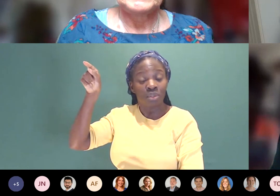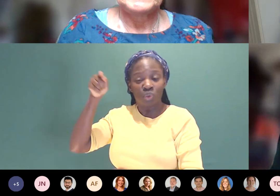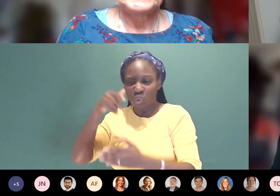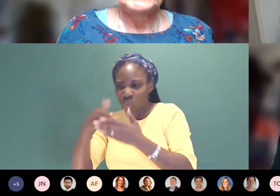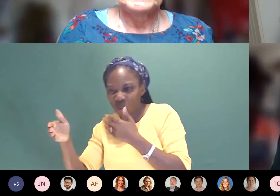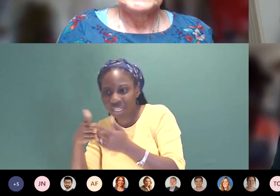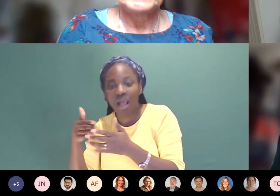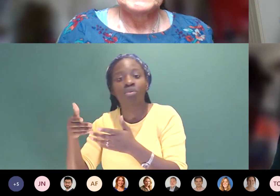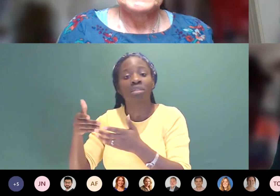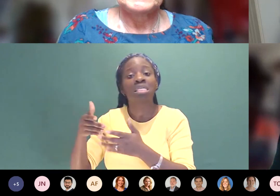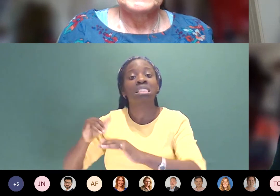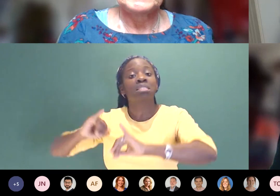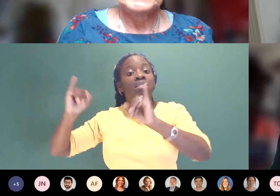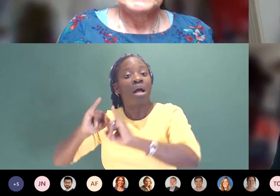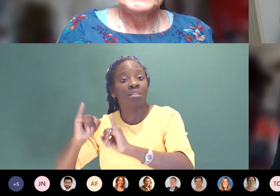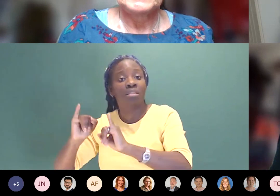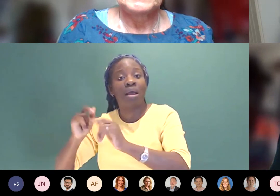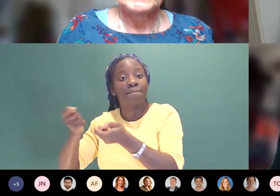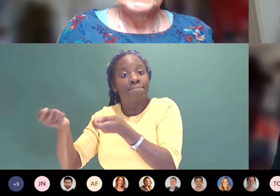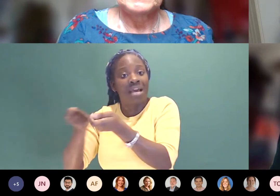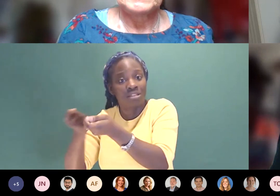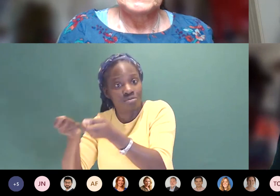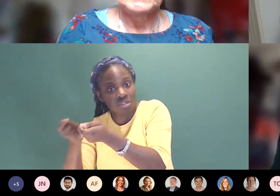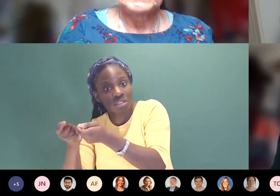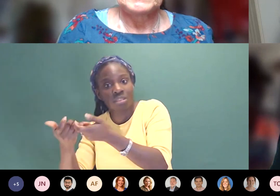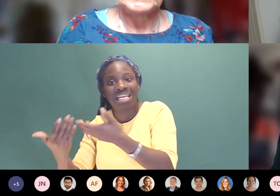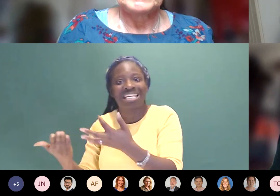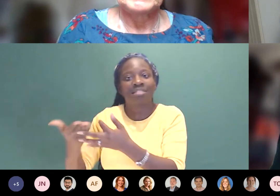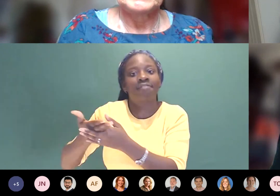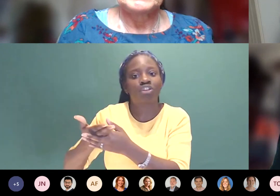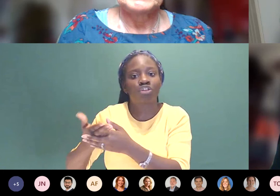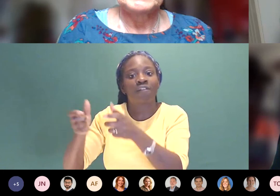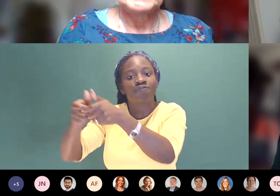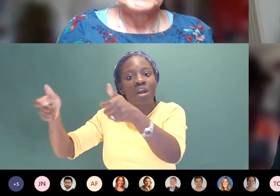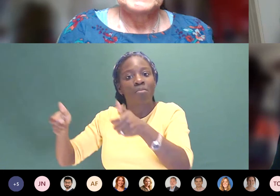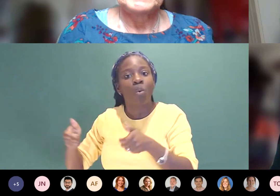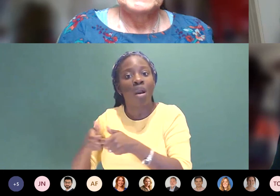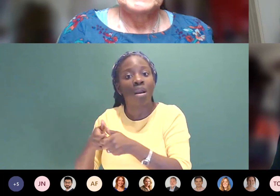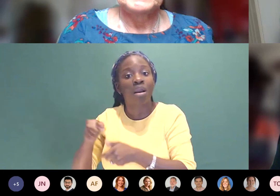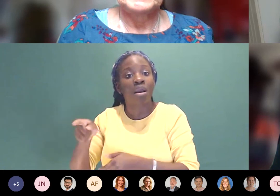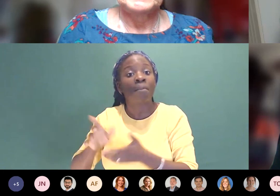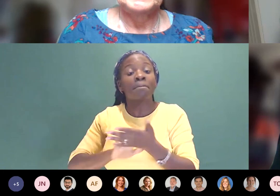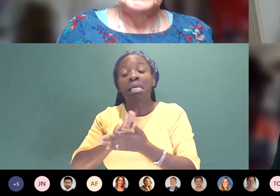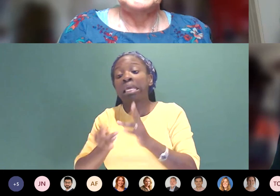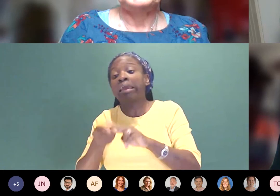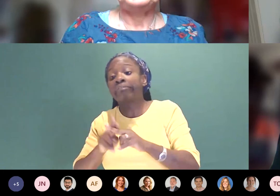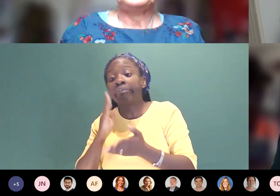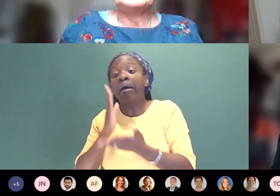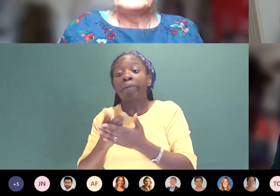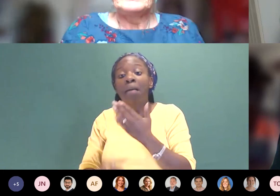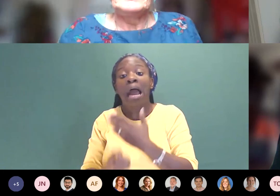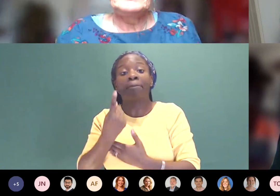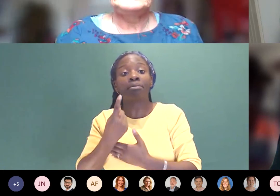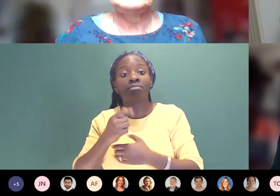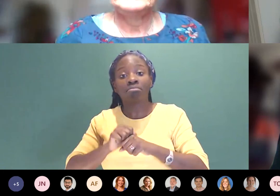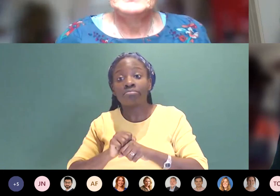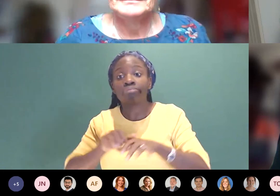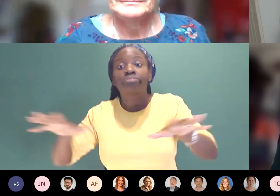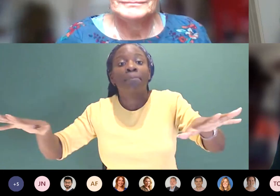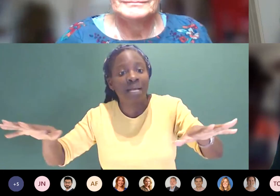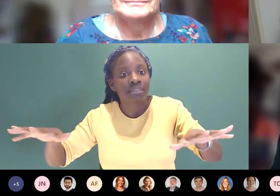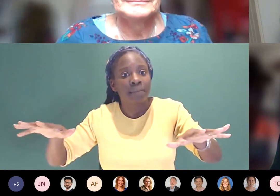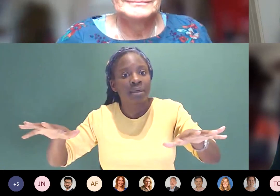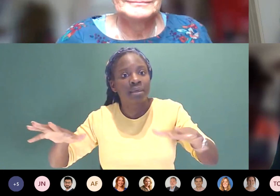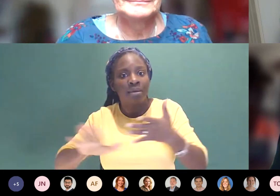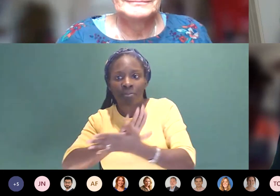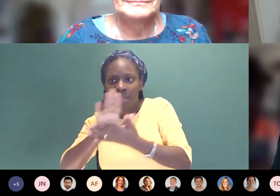disaster management and intervention framework. So when you have pandemics, you've got to take into account the needs